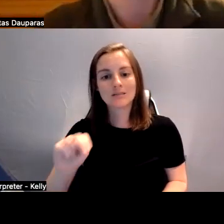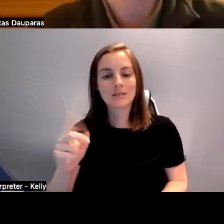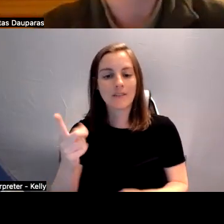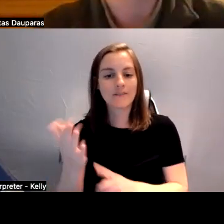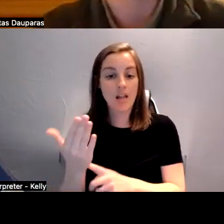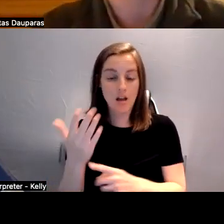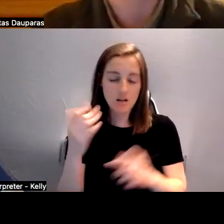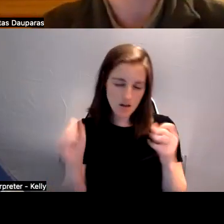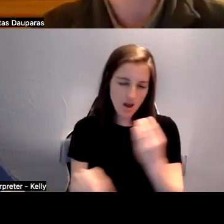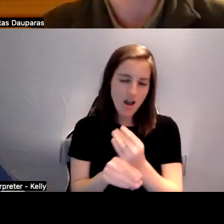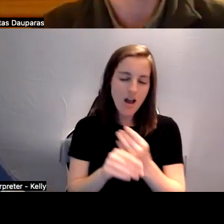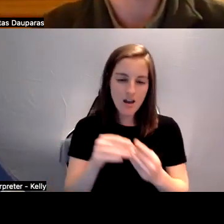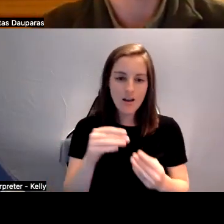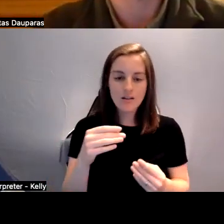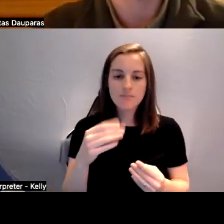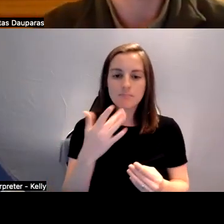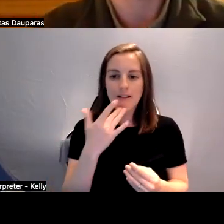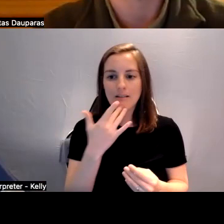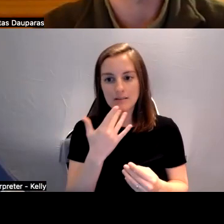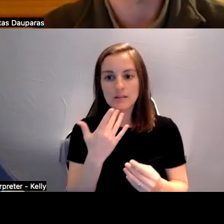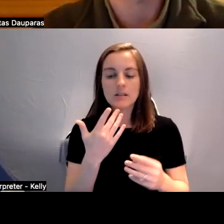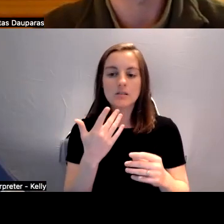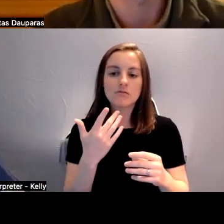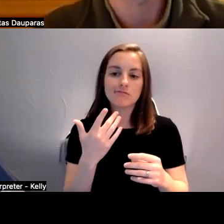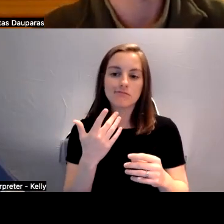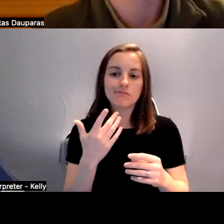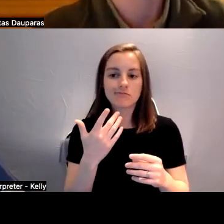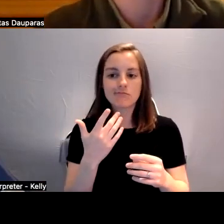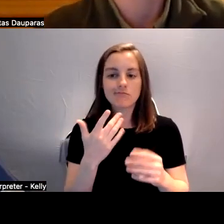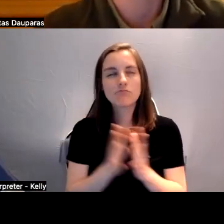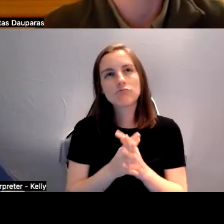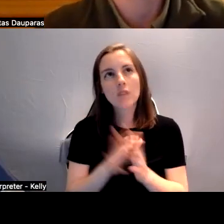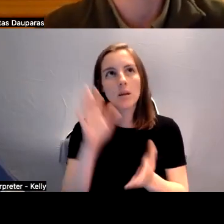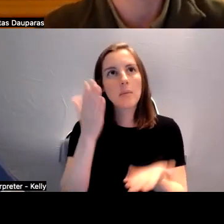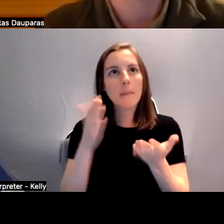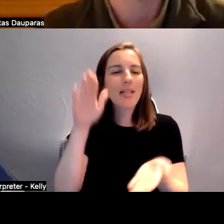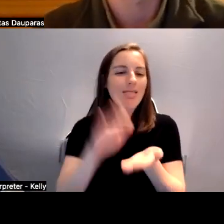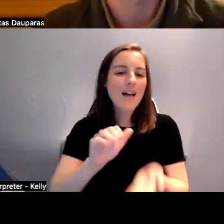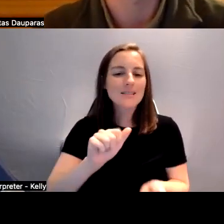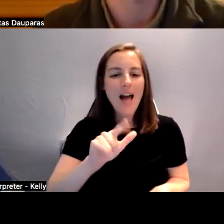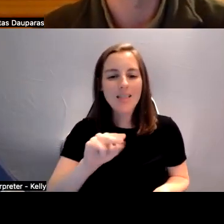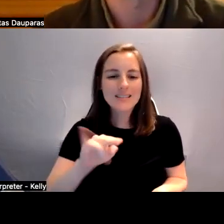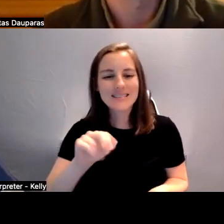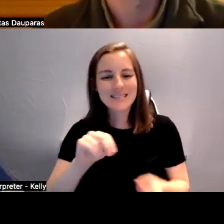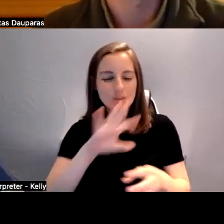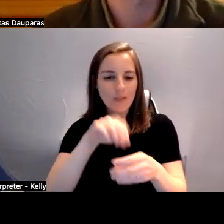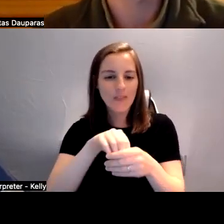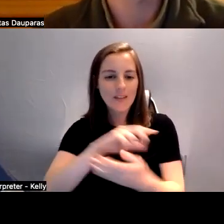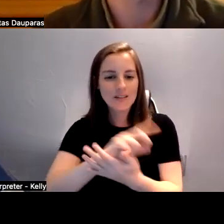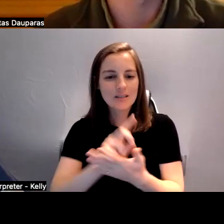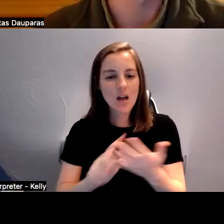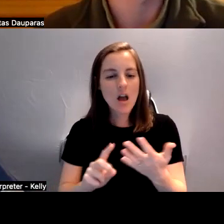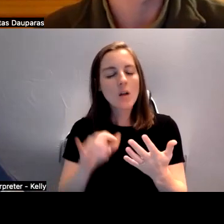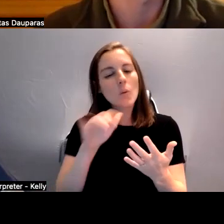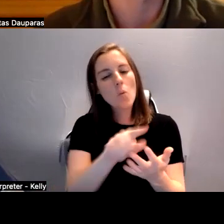biases. So for example, if we want more polar residues or other sort of, or maybe less alanines in the design. So these values